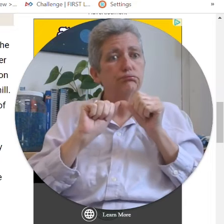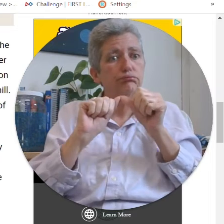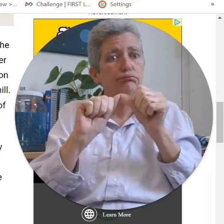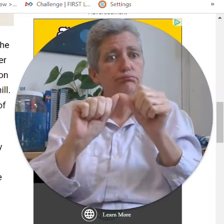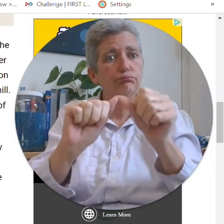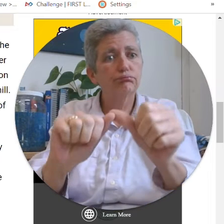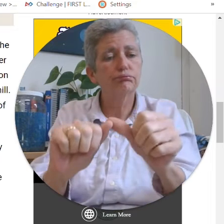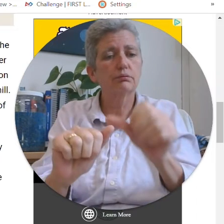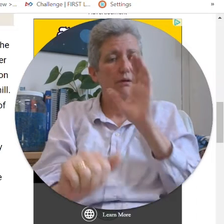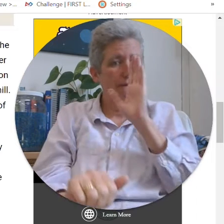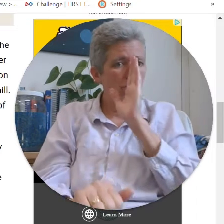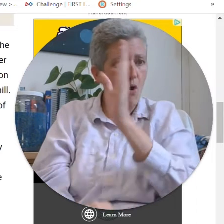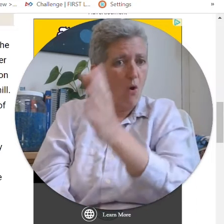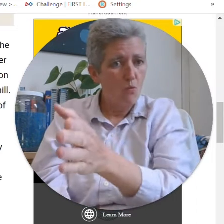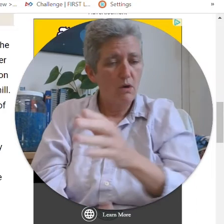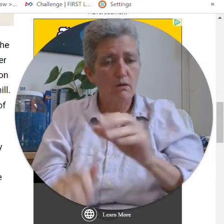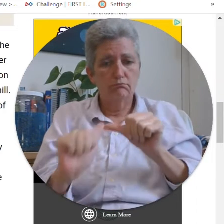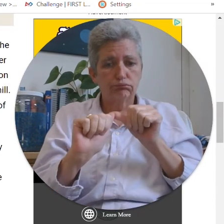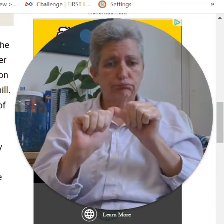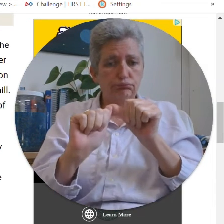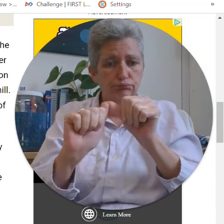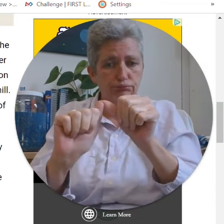And it's going to keep moving forward.